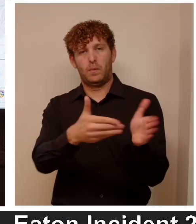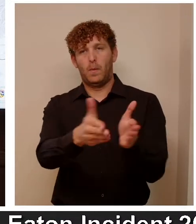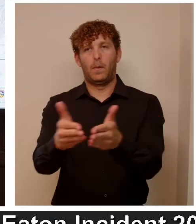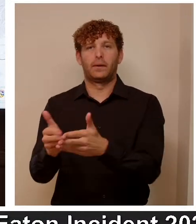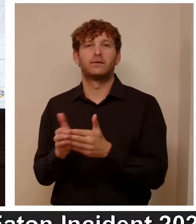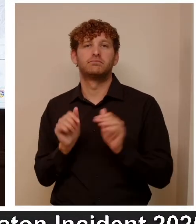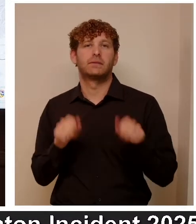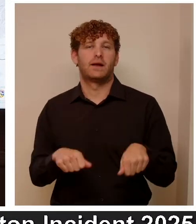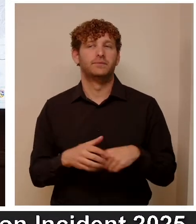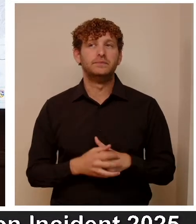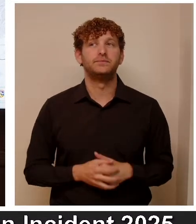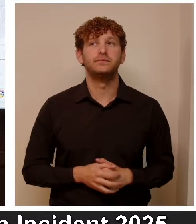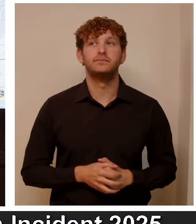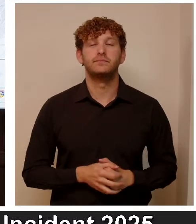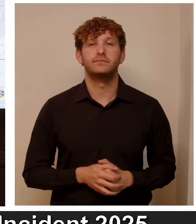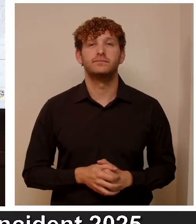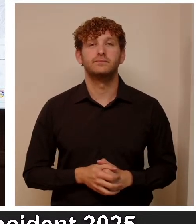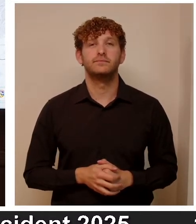Thank you. That's all I have.